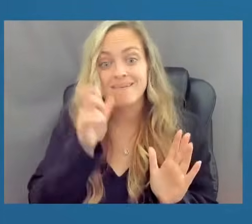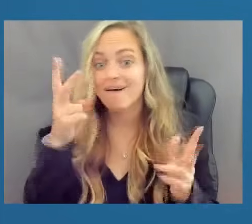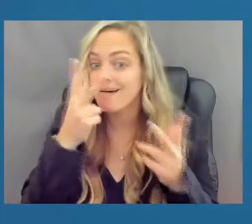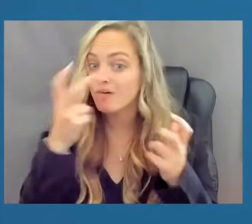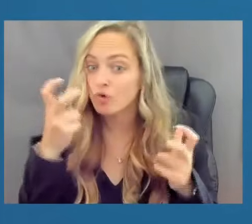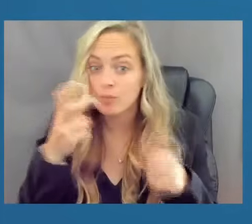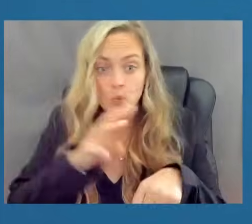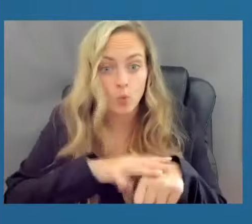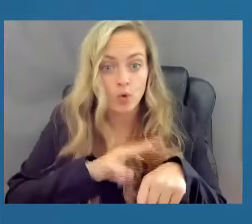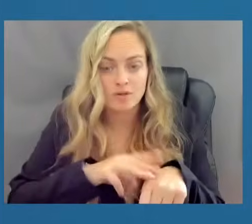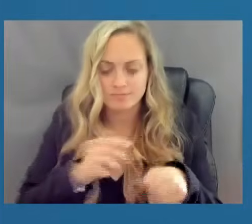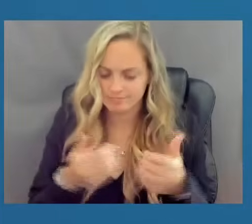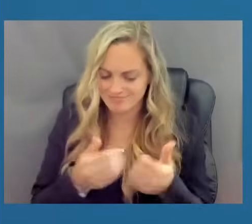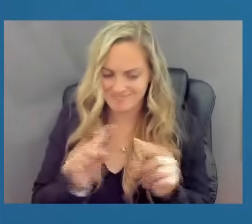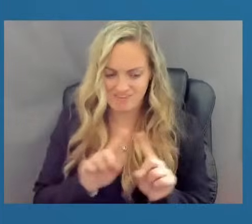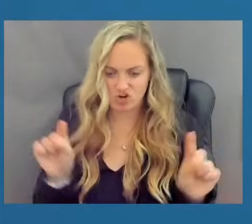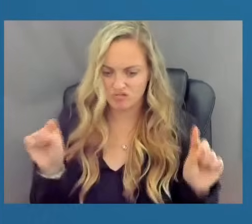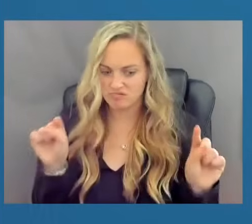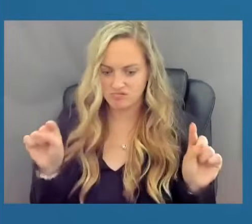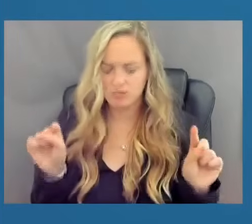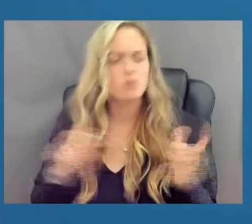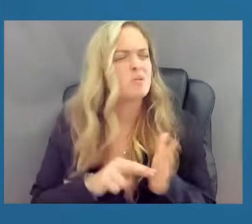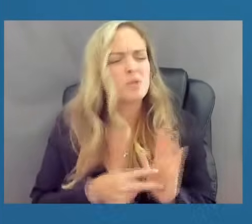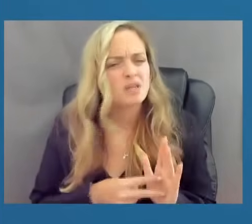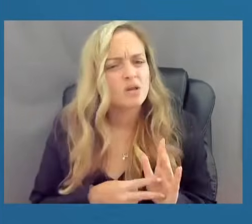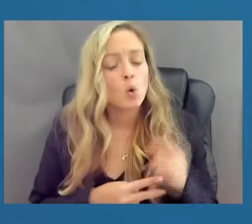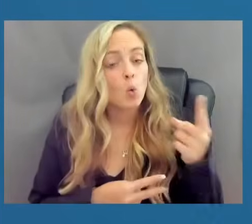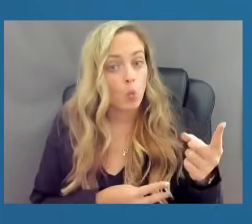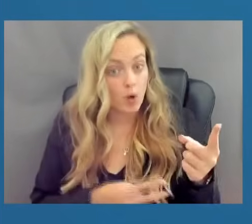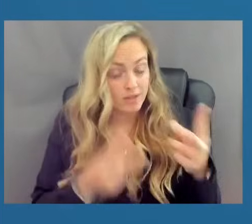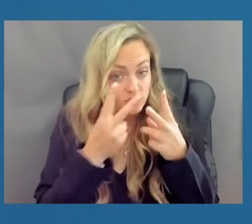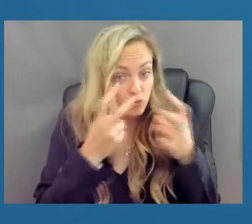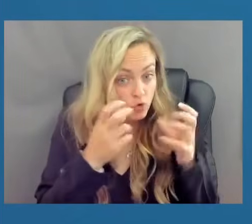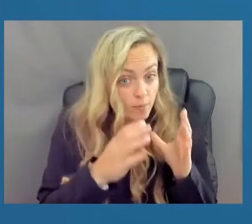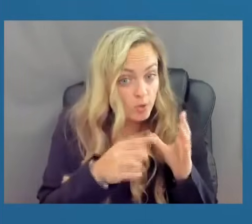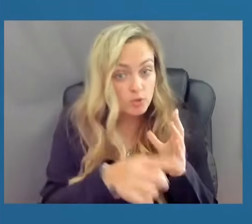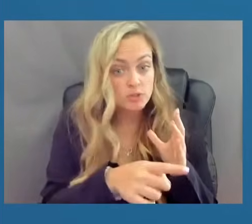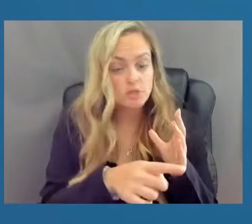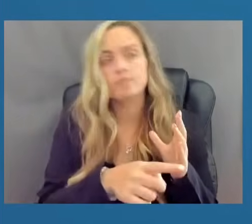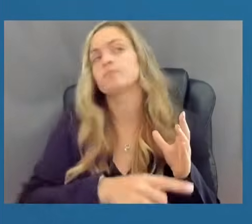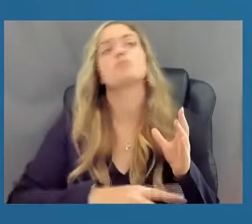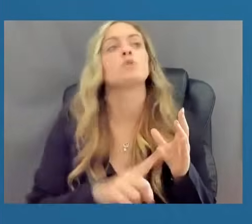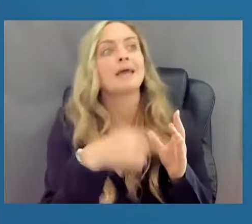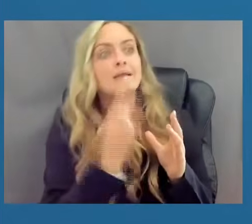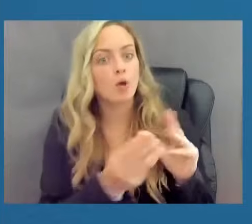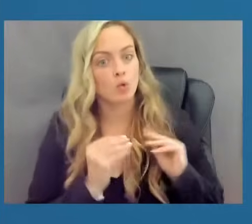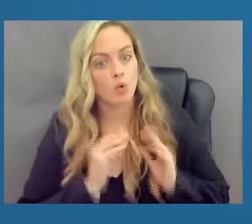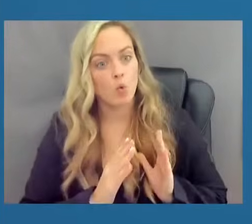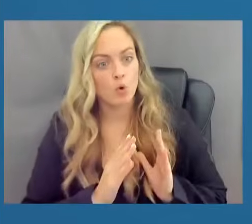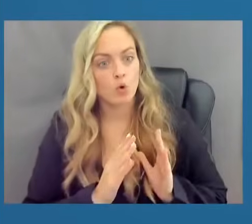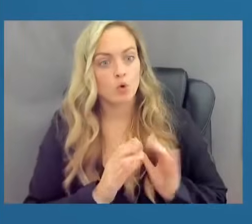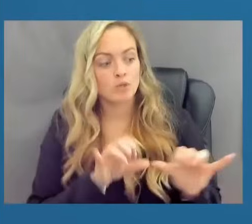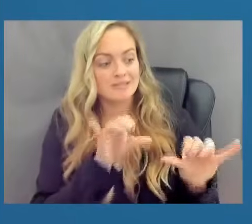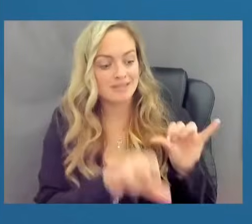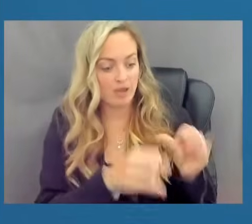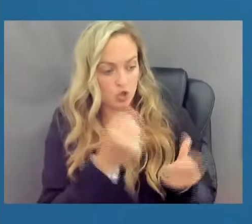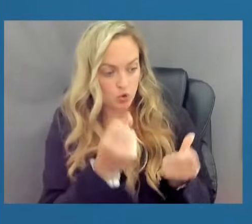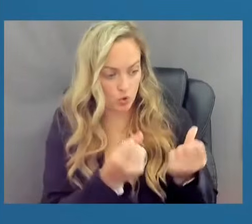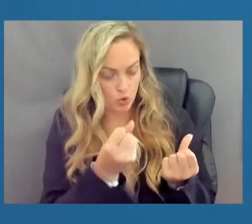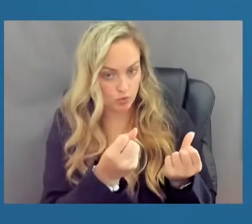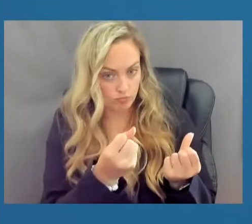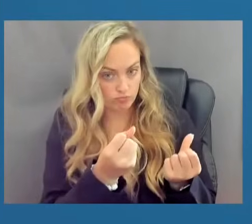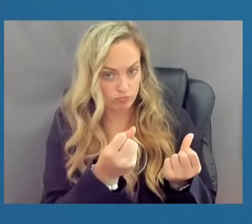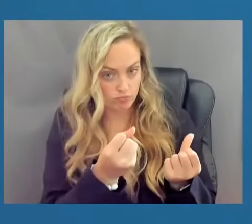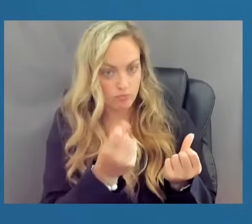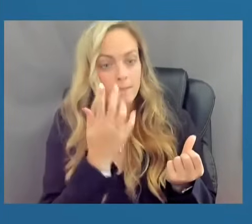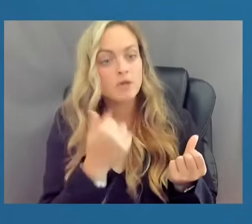There's a difference. So what does that mean, I guess? It means that one is a criminal warrant when they tell the owners, stay in your vehicles